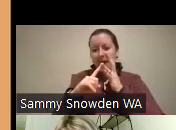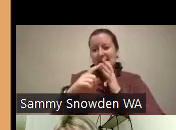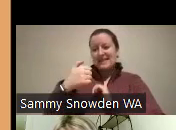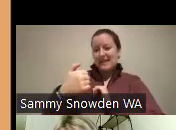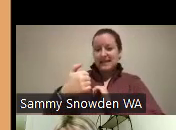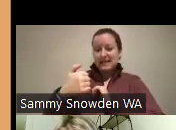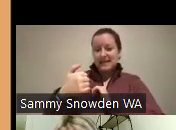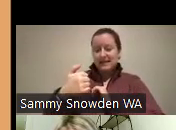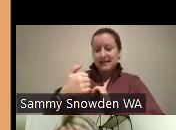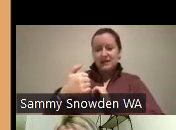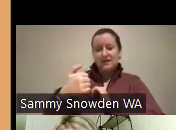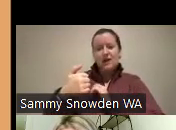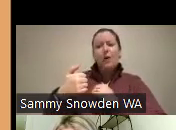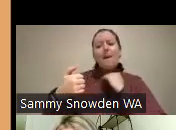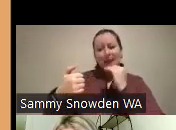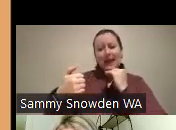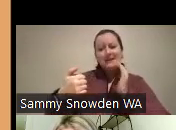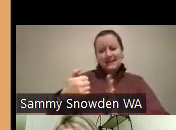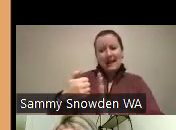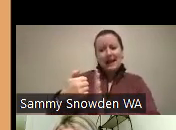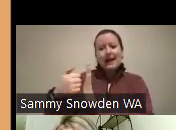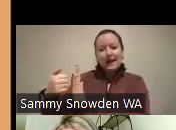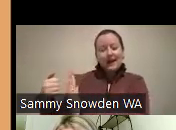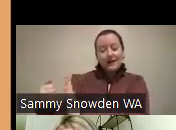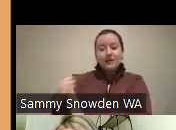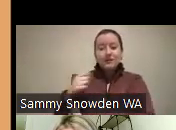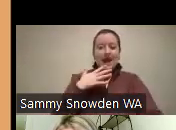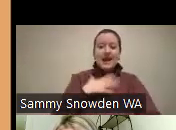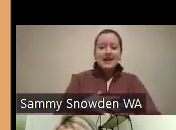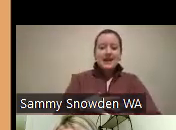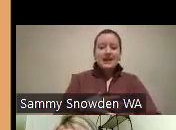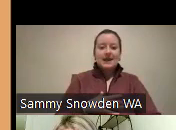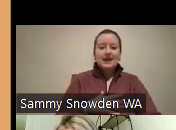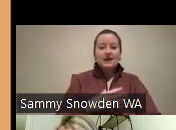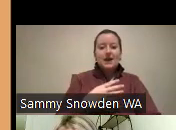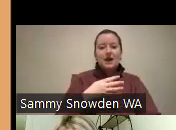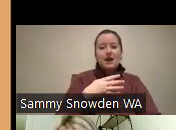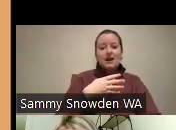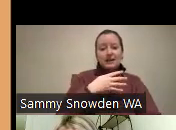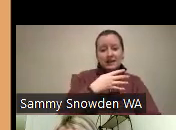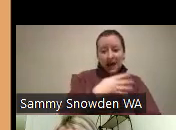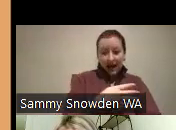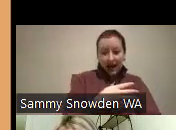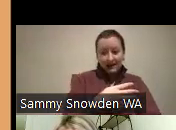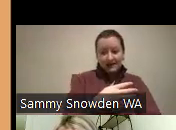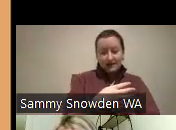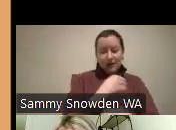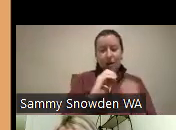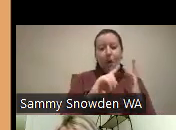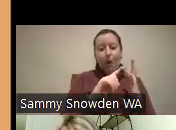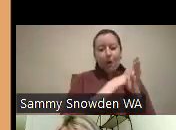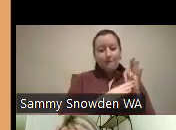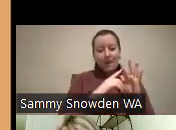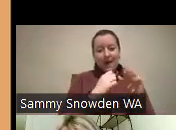you're just beginning to take this supplement, just to start with 1 and then build it up slowly from there. It's also really important that you keep them out of the